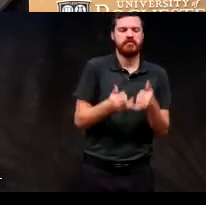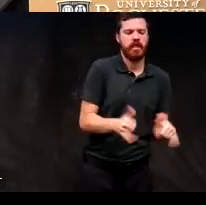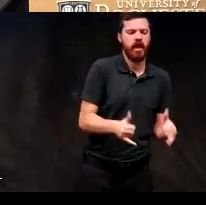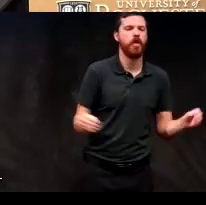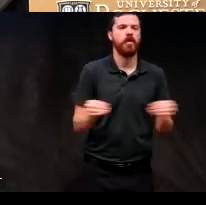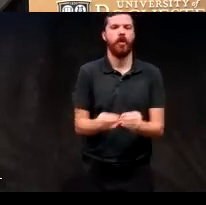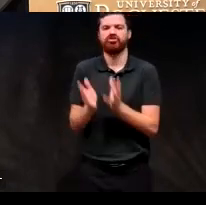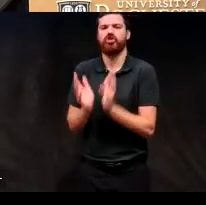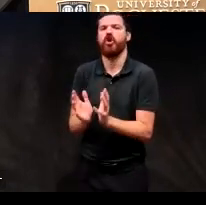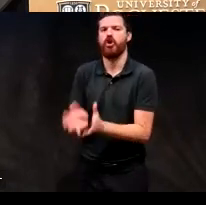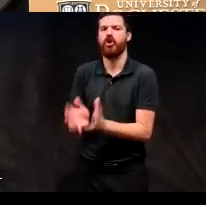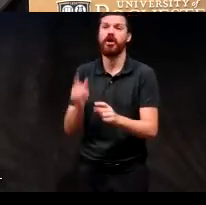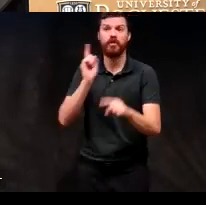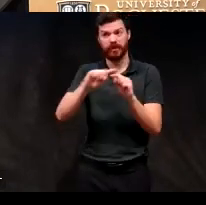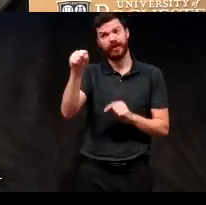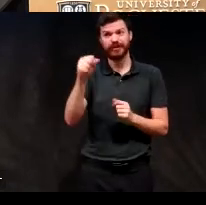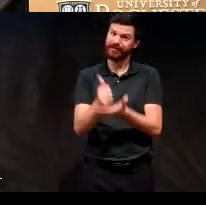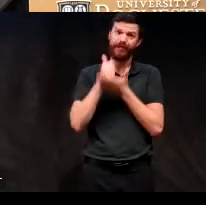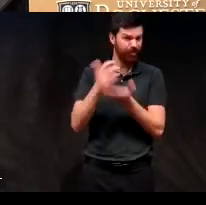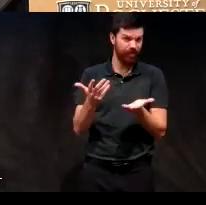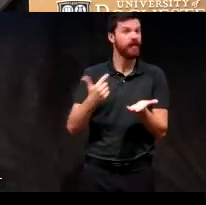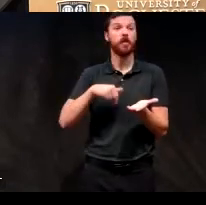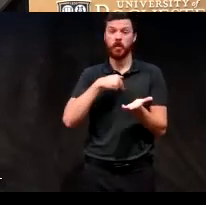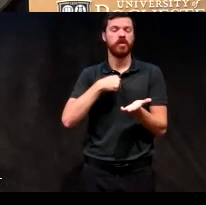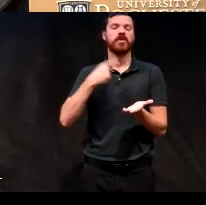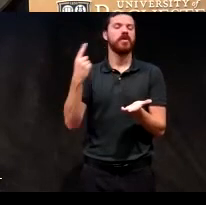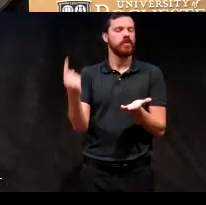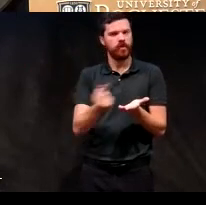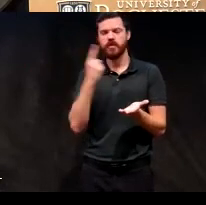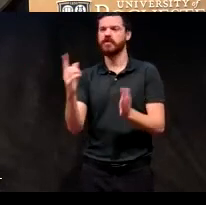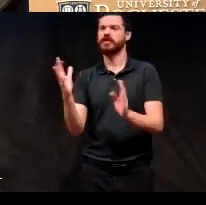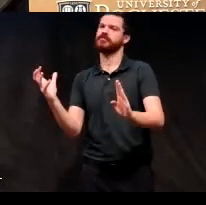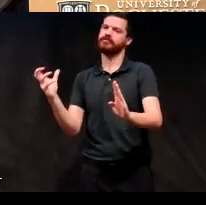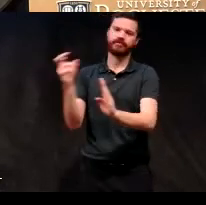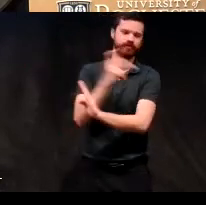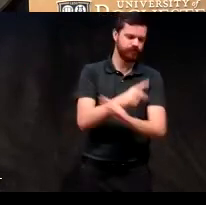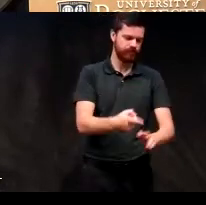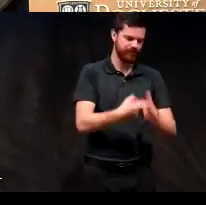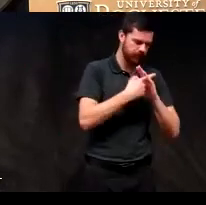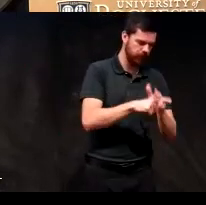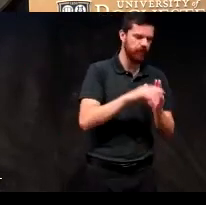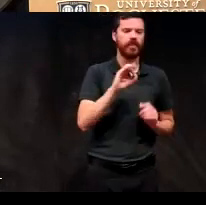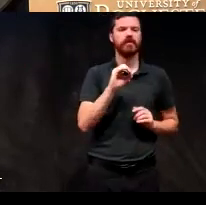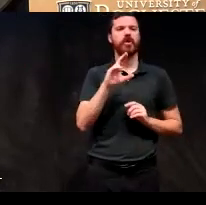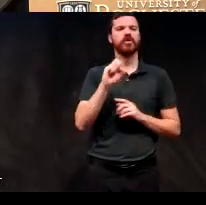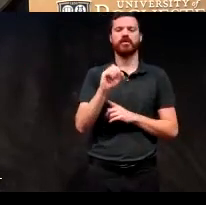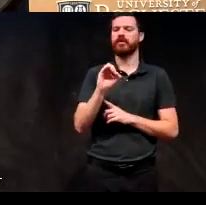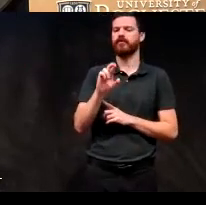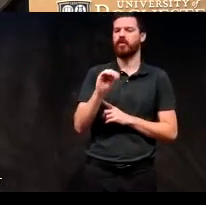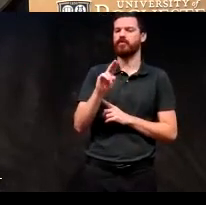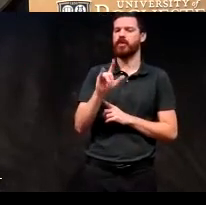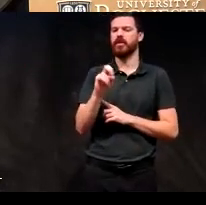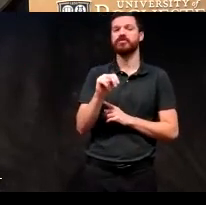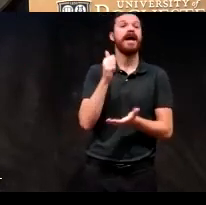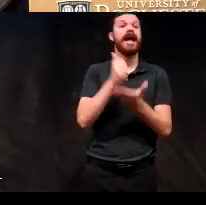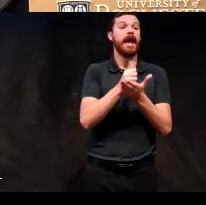but it's very, very, very helpful. And we go back to those initial focus formulation as a way of helping the